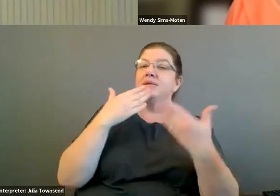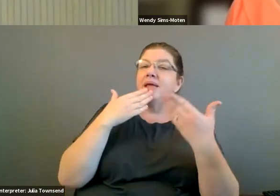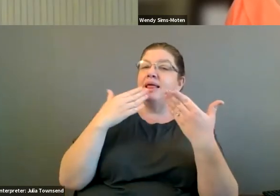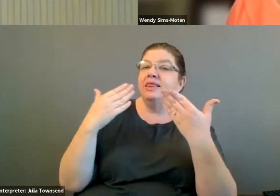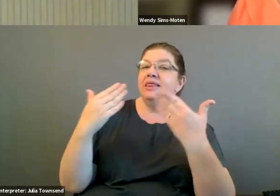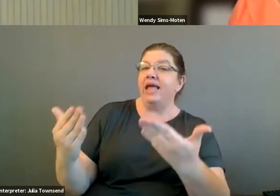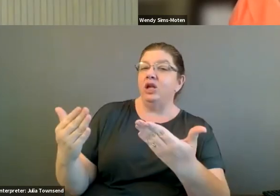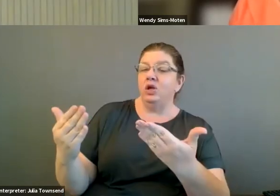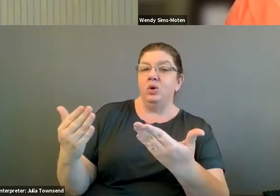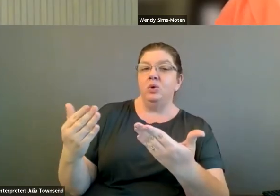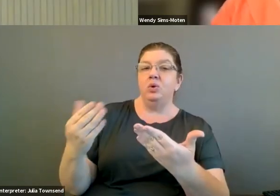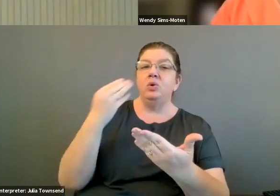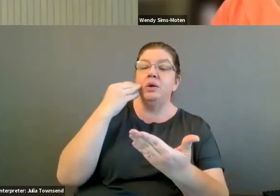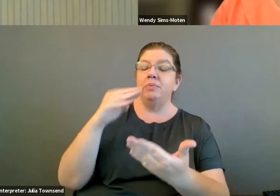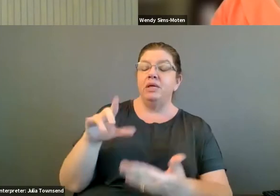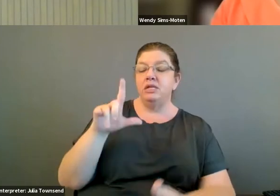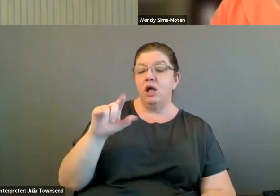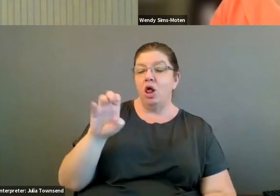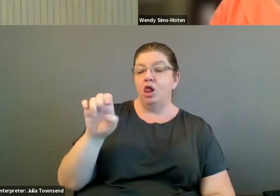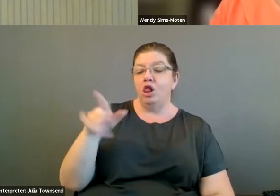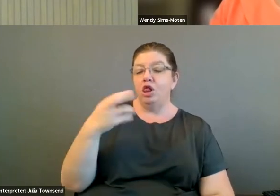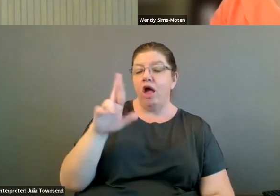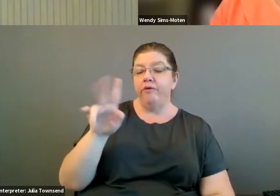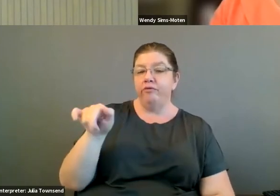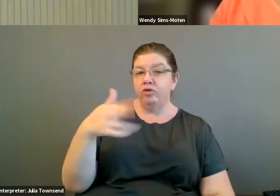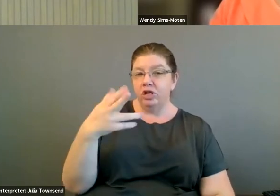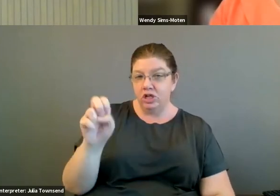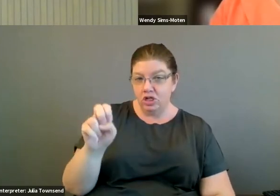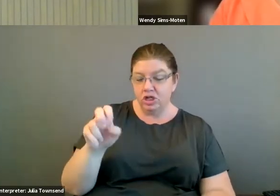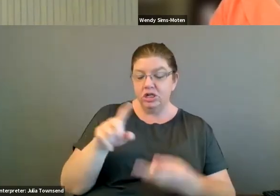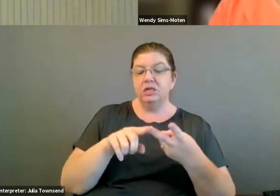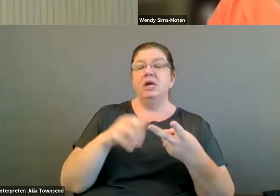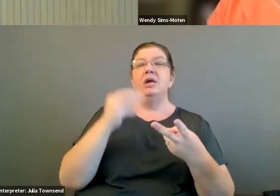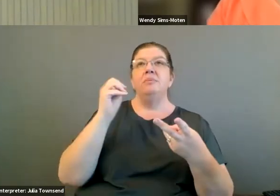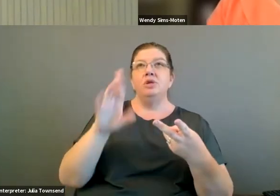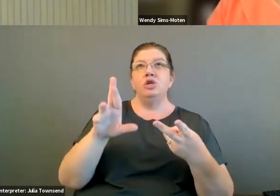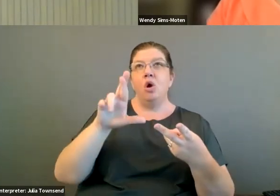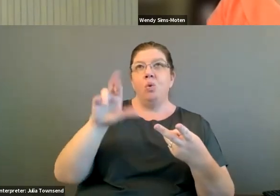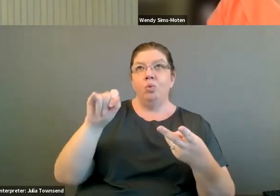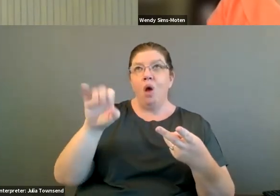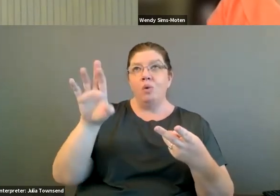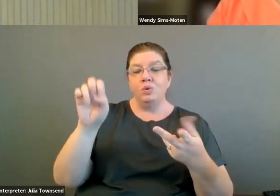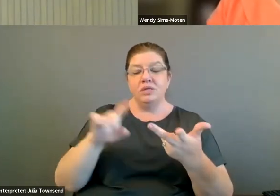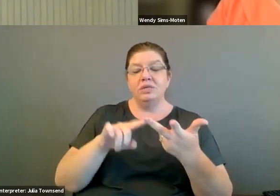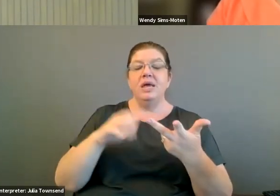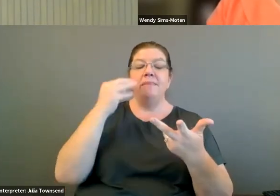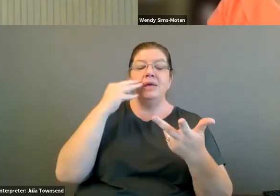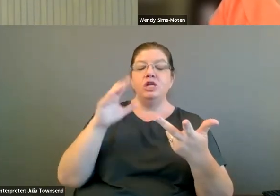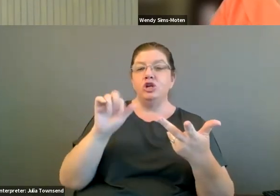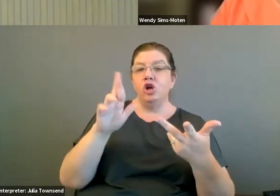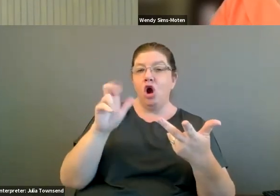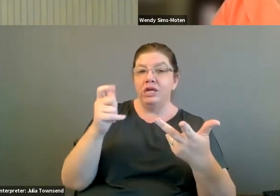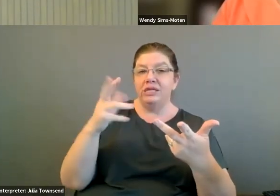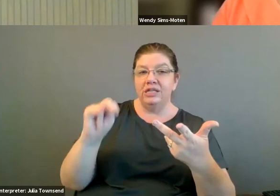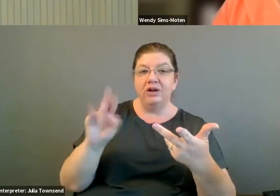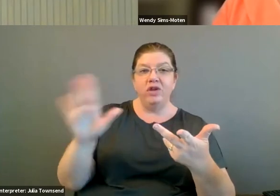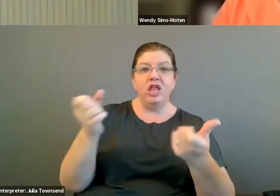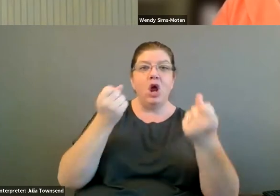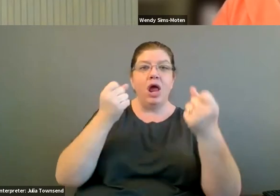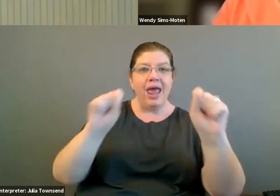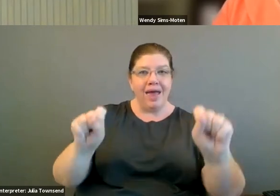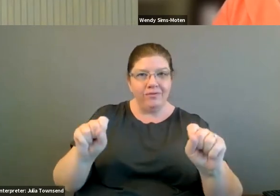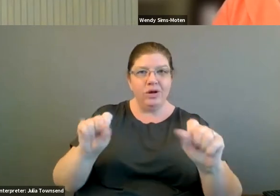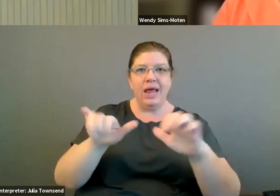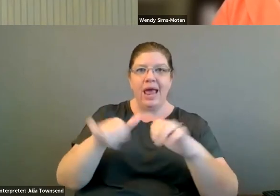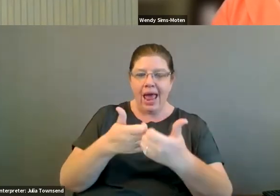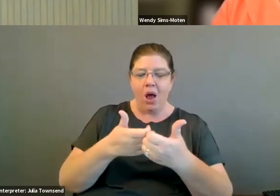you to Ms. Lothbridge, Mr. Rouse, and Ms. Carson for all the effort in terms of how this was presented